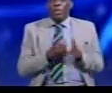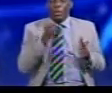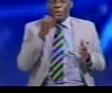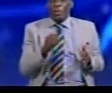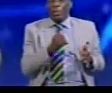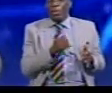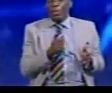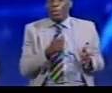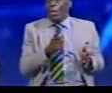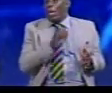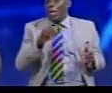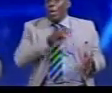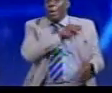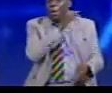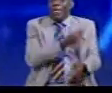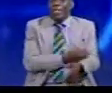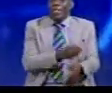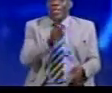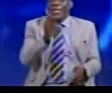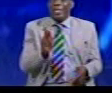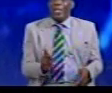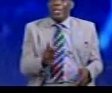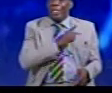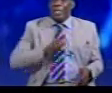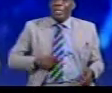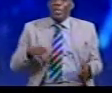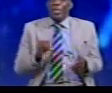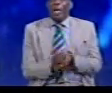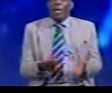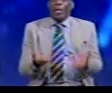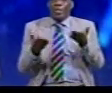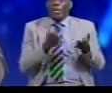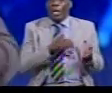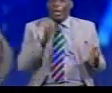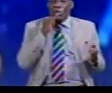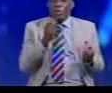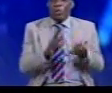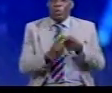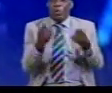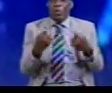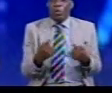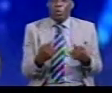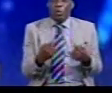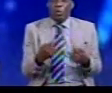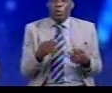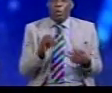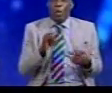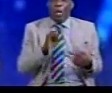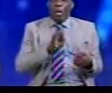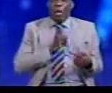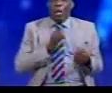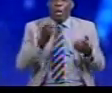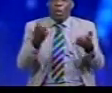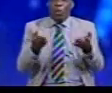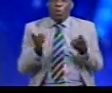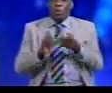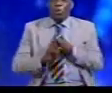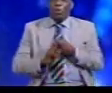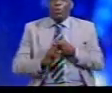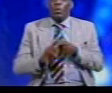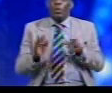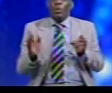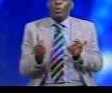who was and is to come. On this first day, I want you to take some time and reflect on the goodness